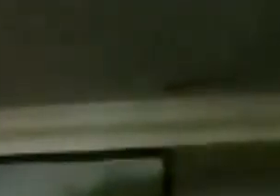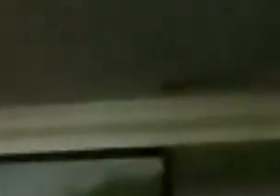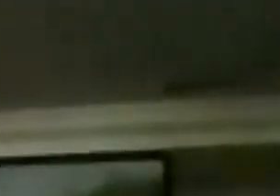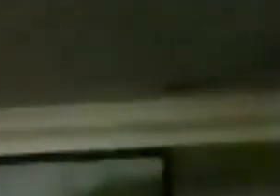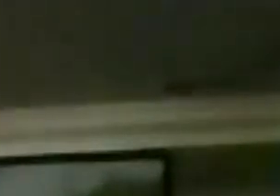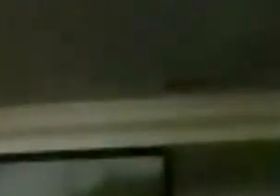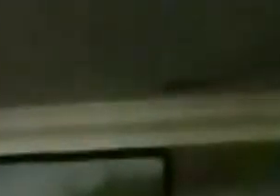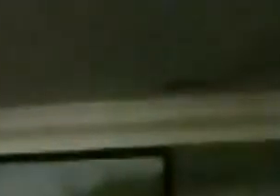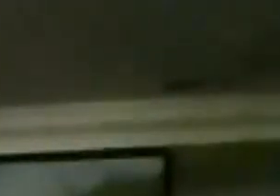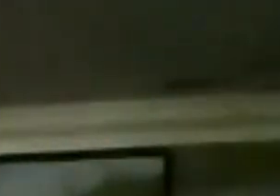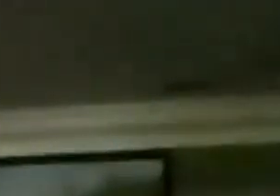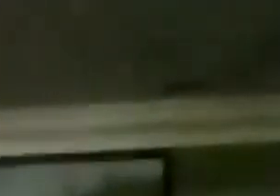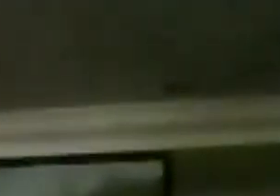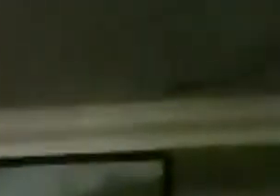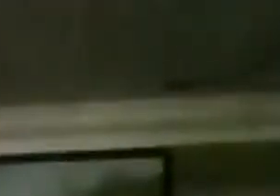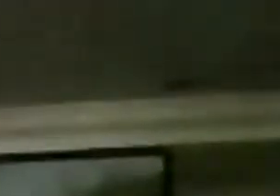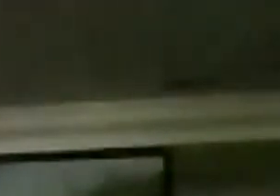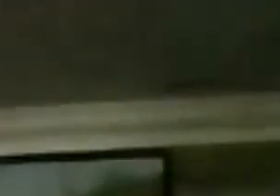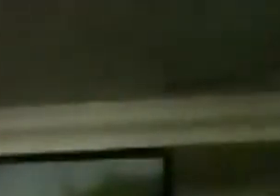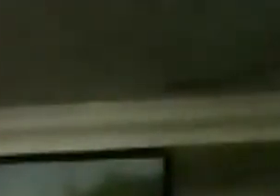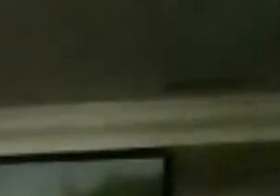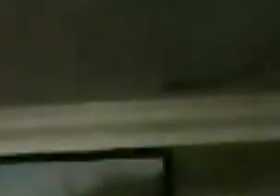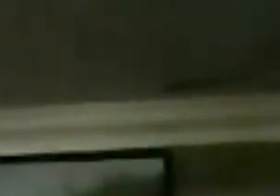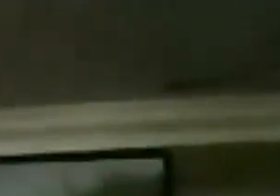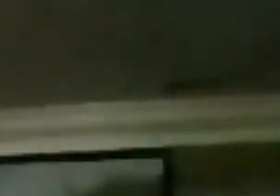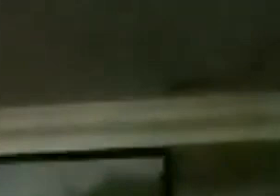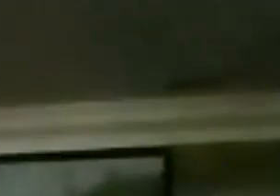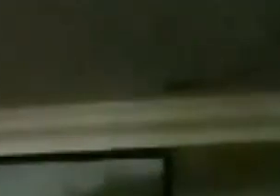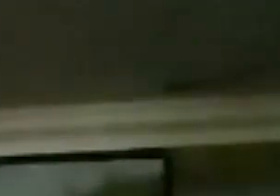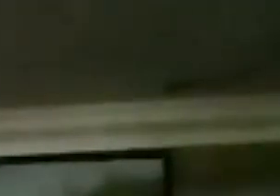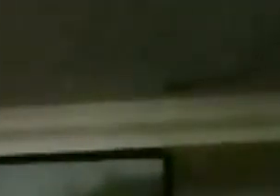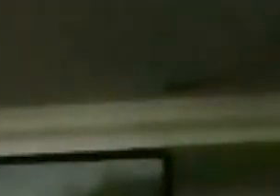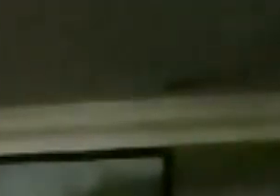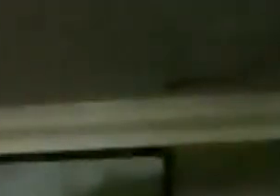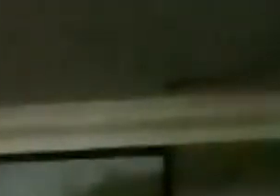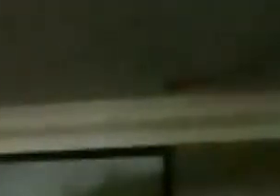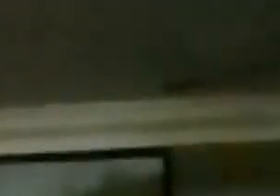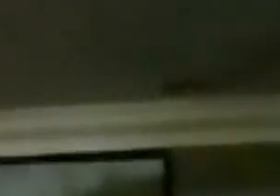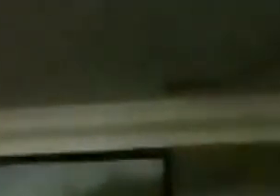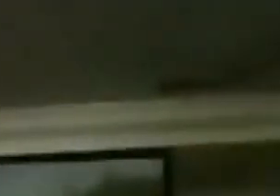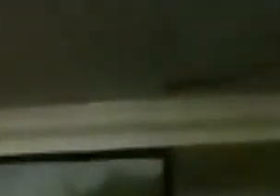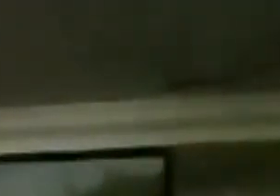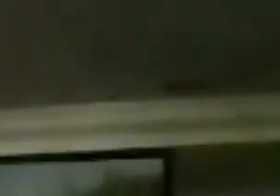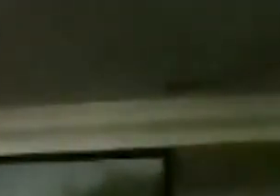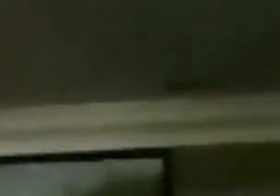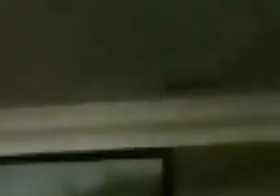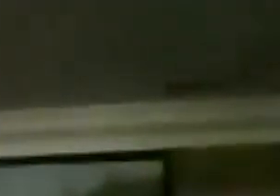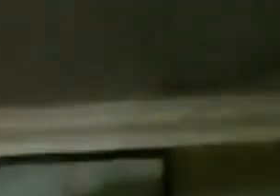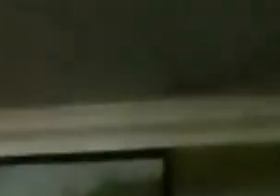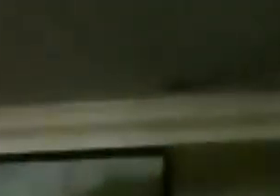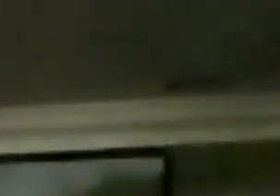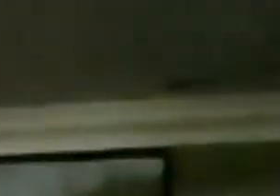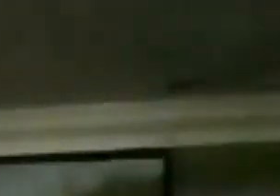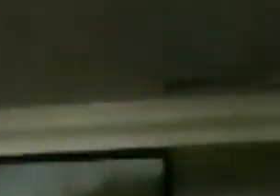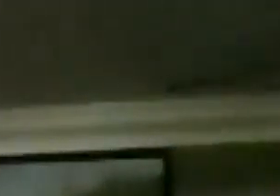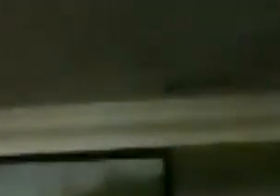they can do that. The application being approved doesn't necessarily mean that they can't stay in our program anymore if they don't